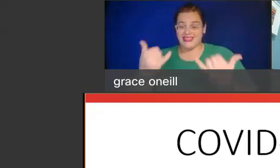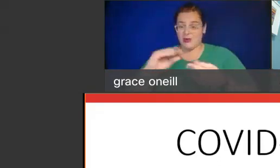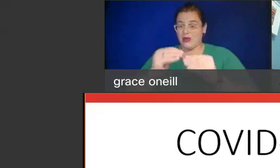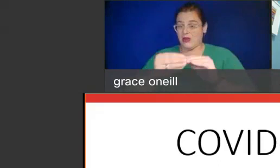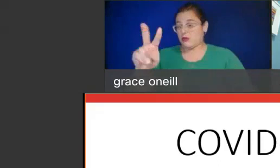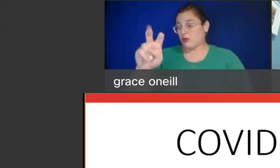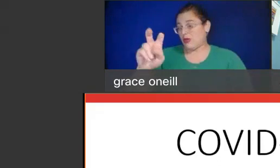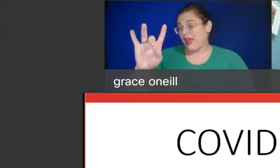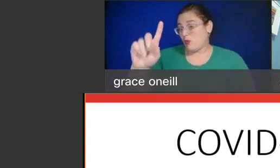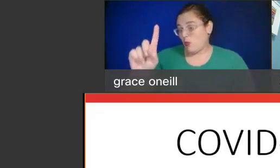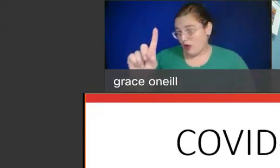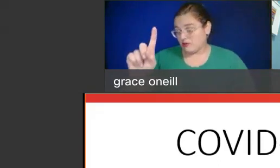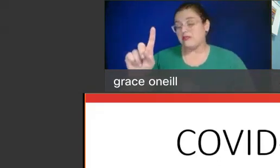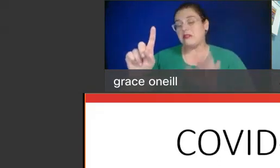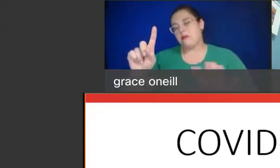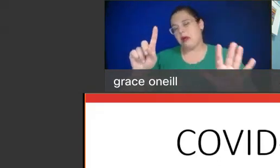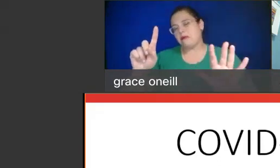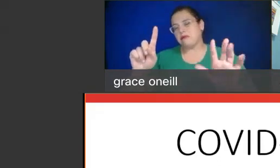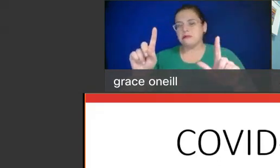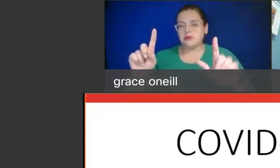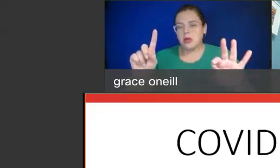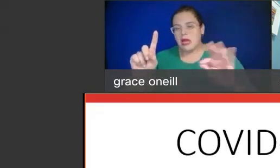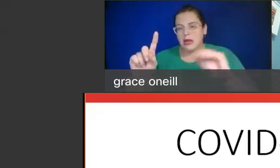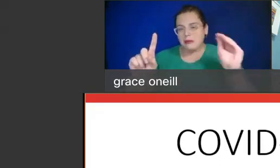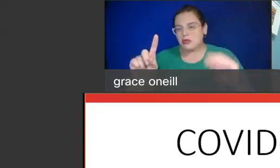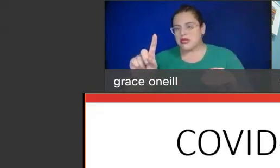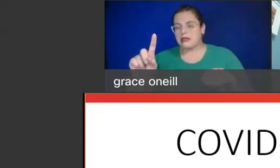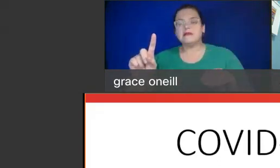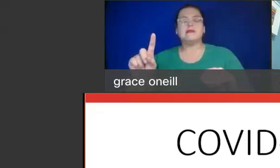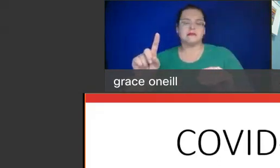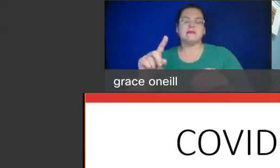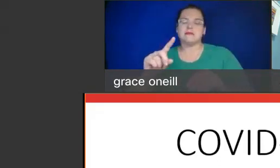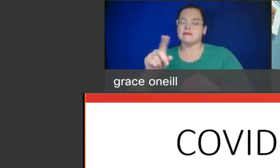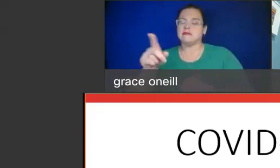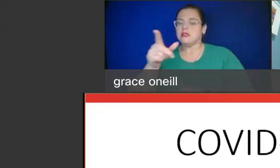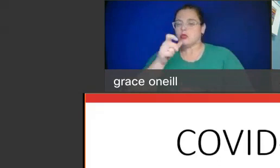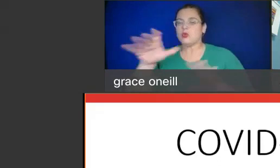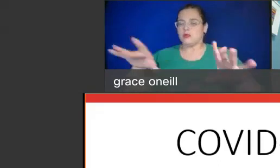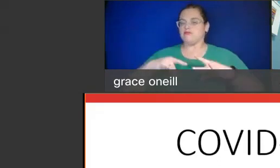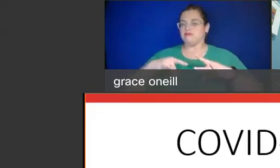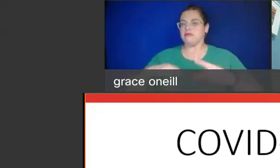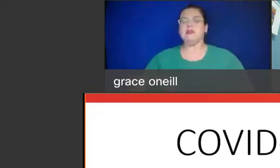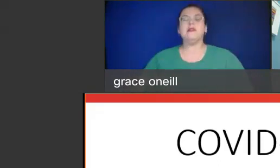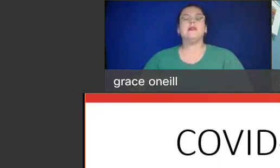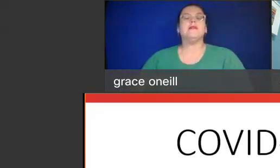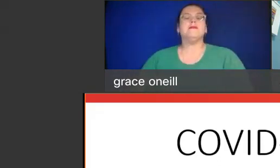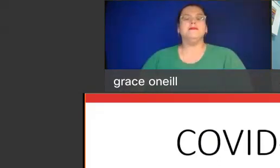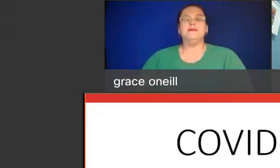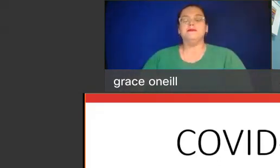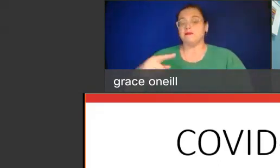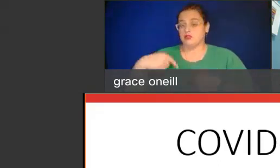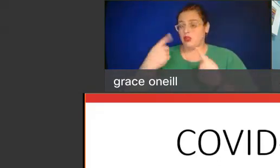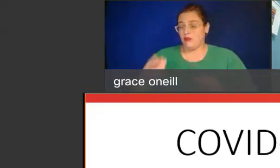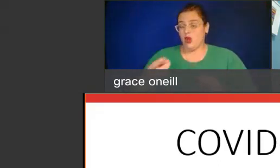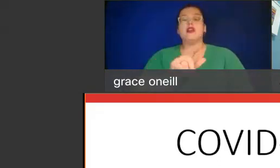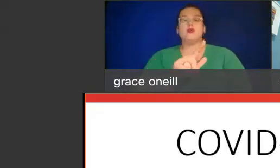about 29% of people in supported living who have contracted COVID. We've had 27 deaths among those